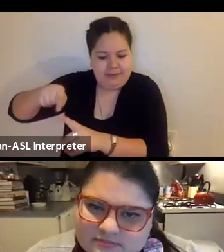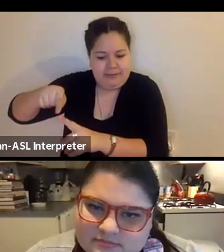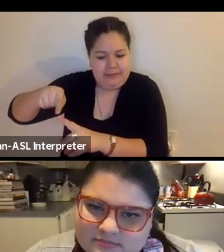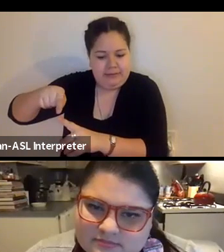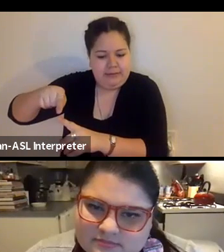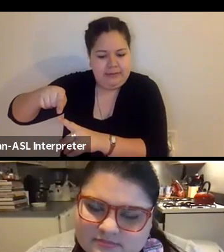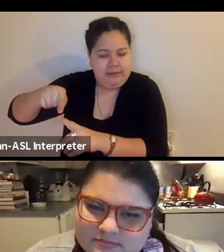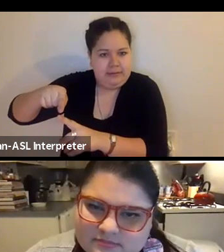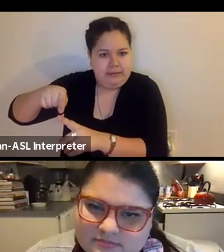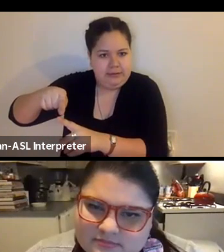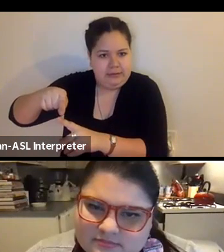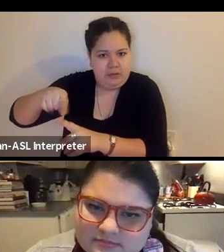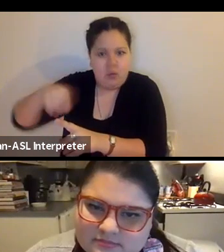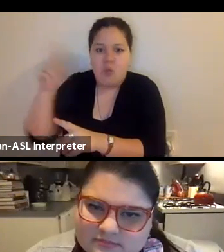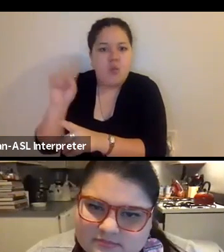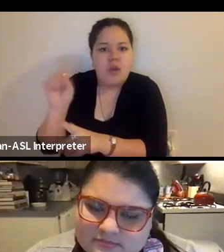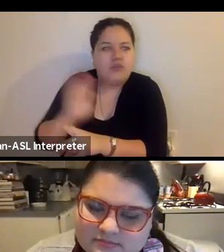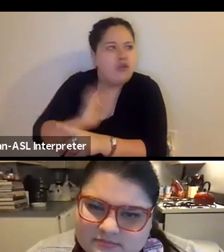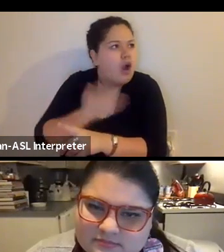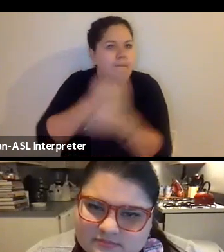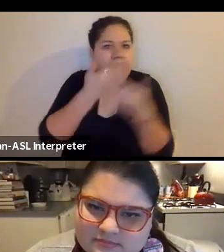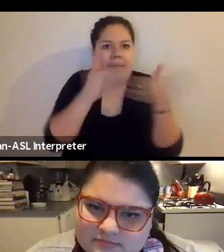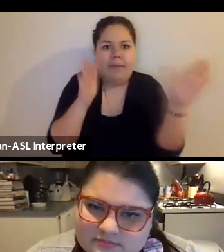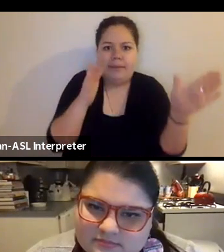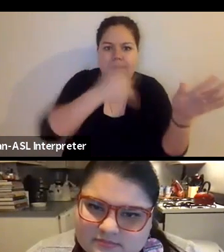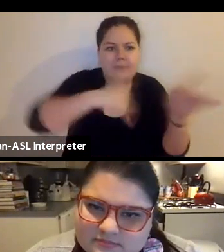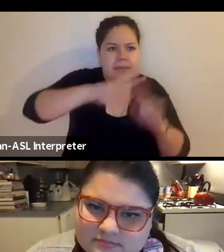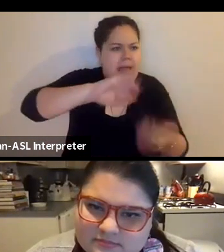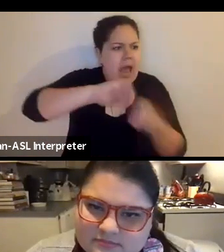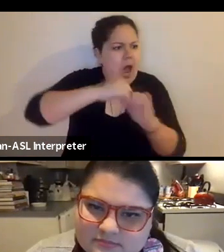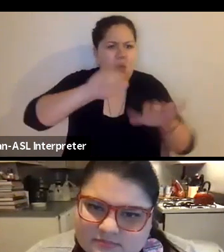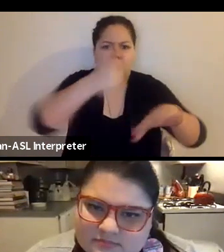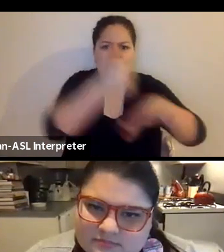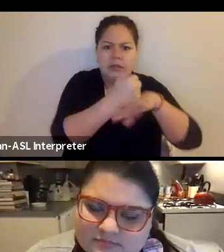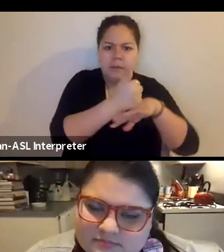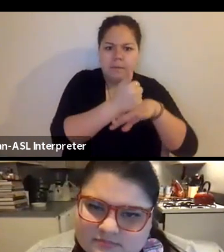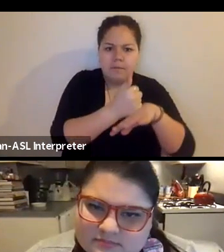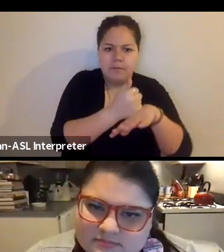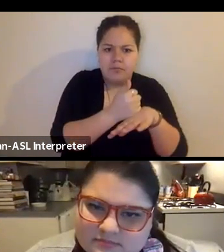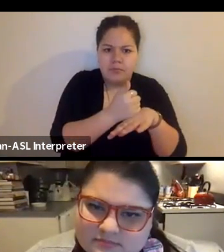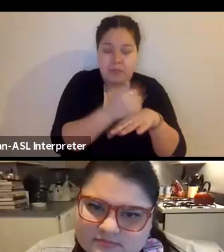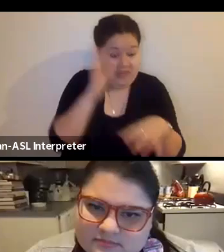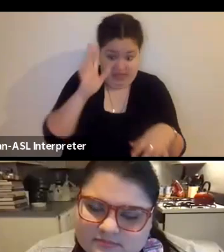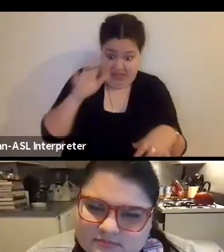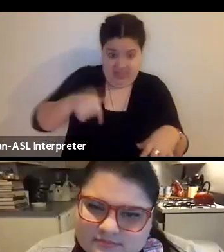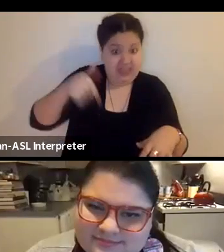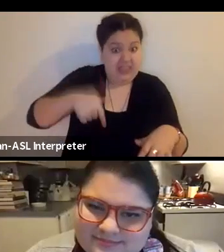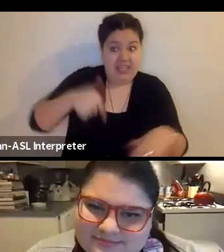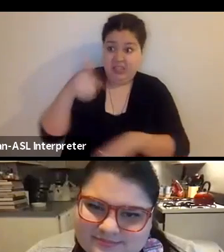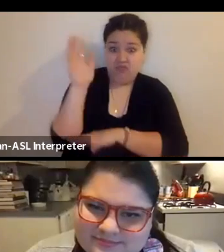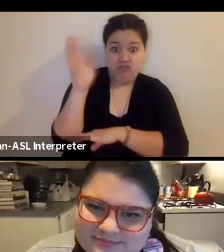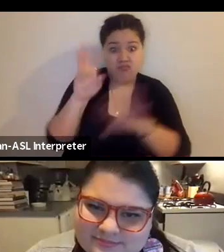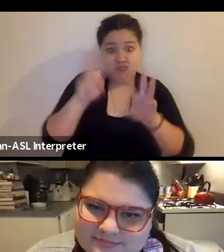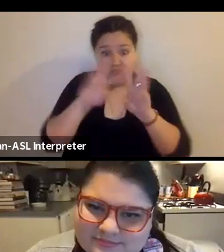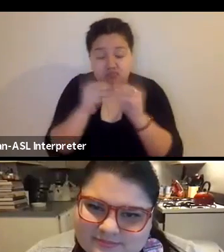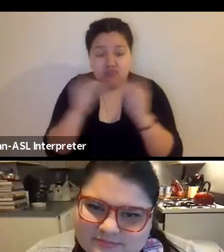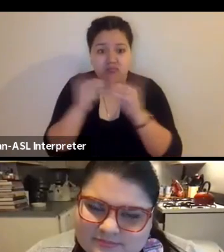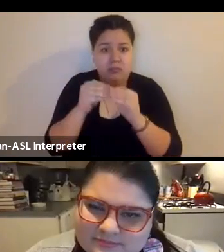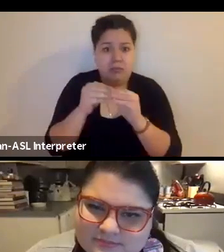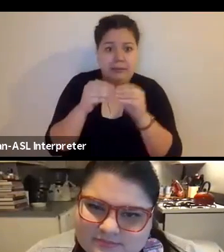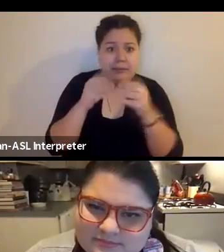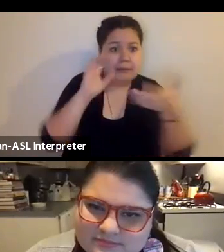public space? And how do we craft that for ourselves? Is this an act, what we're doing right now, collaborating with